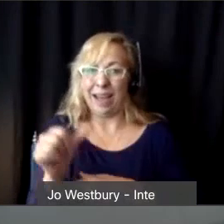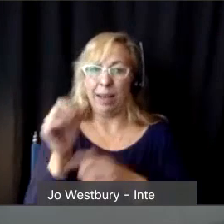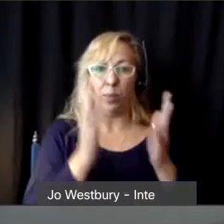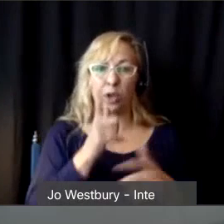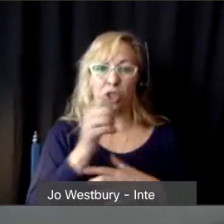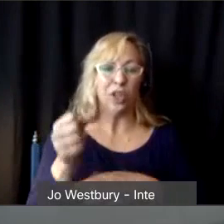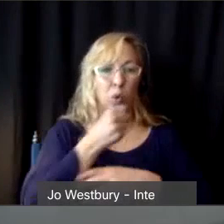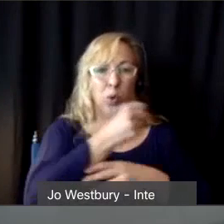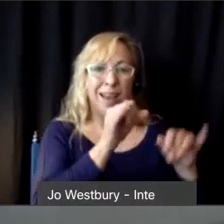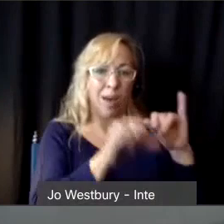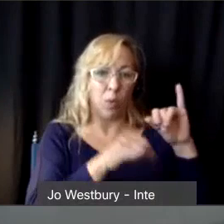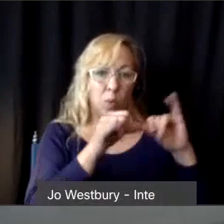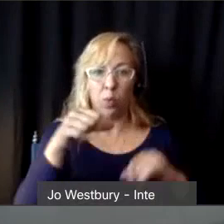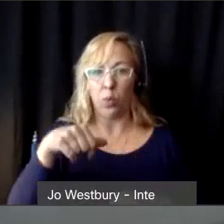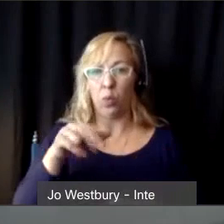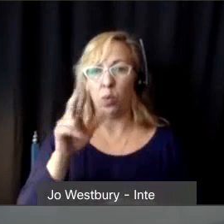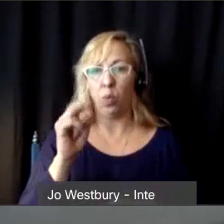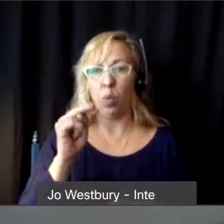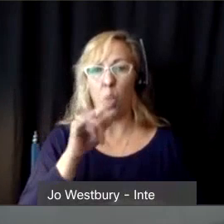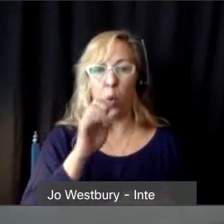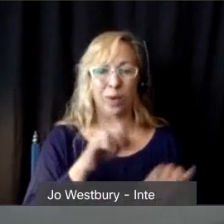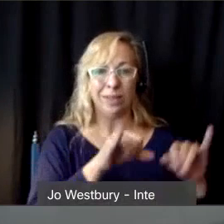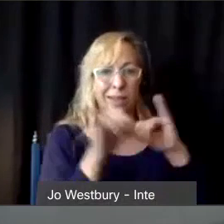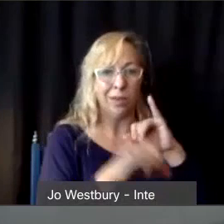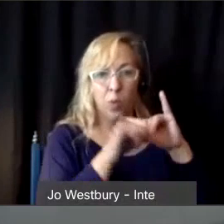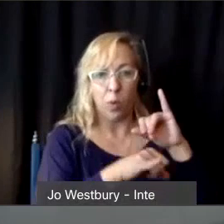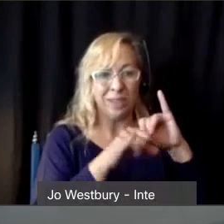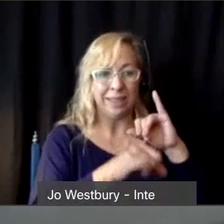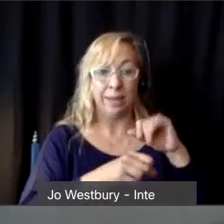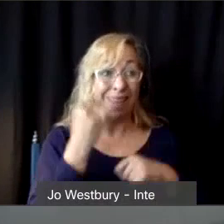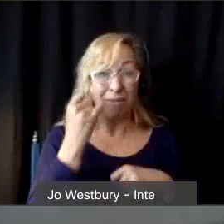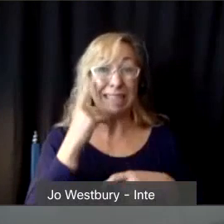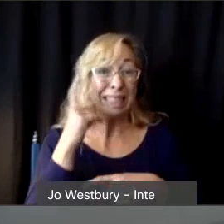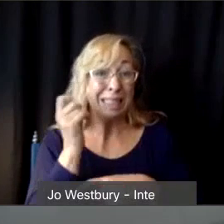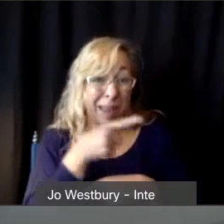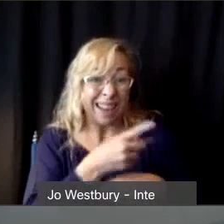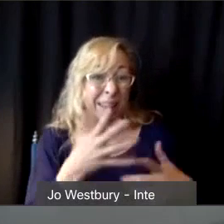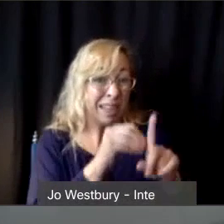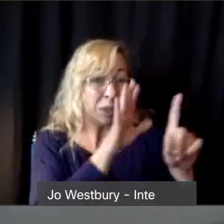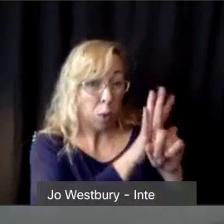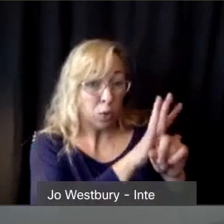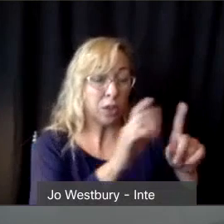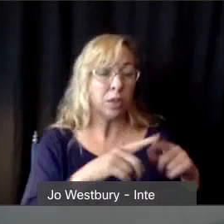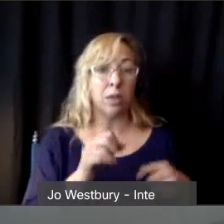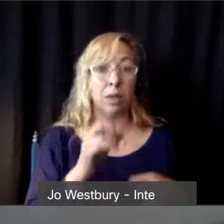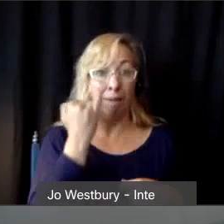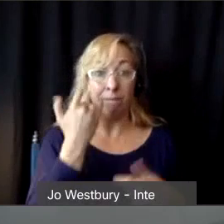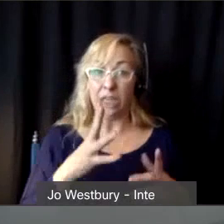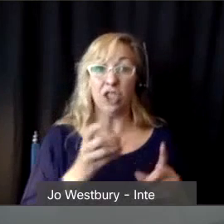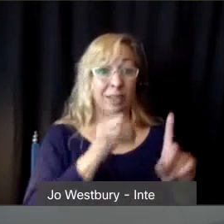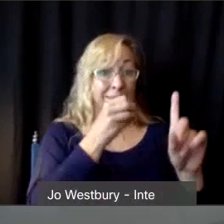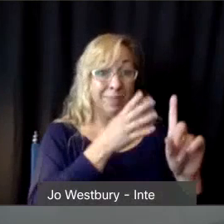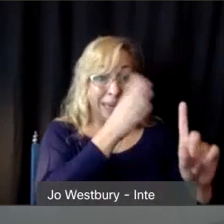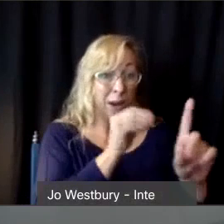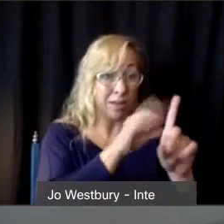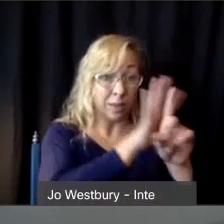So, if they have suspected coronavirus or if they have had a direct contact exposure with a